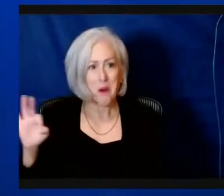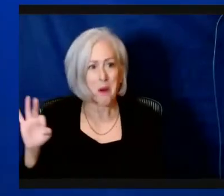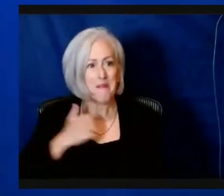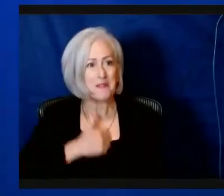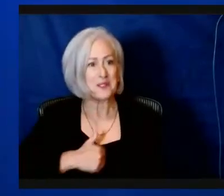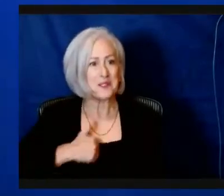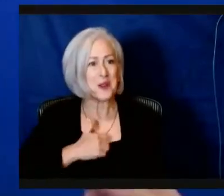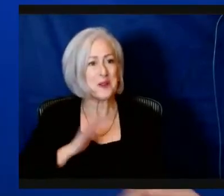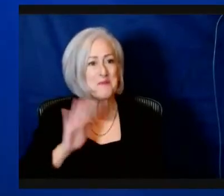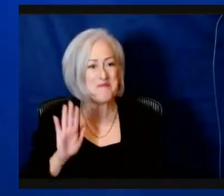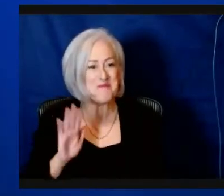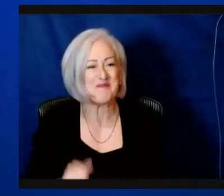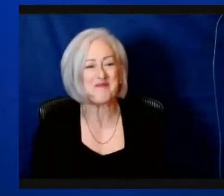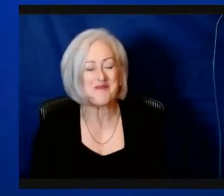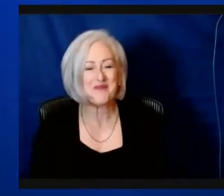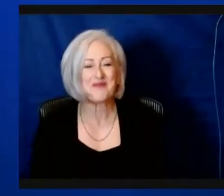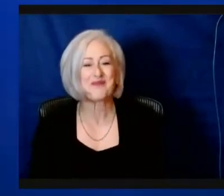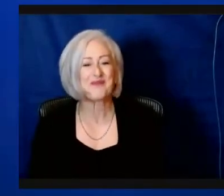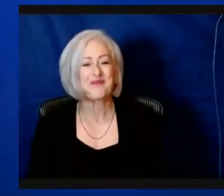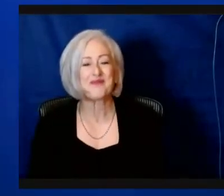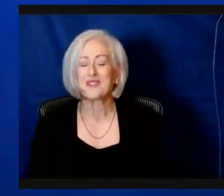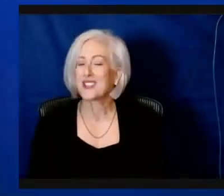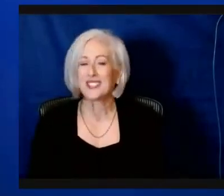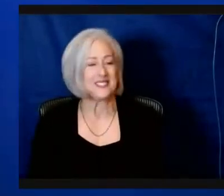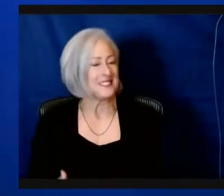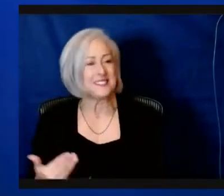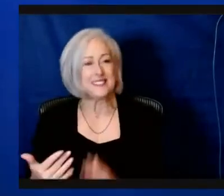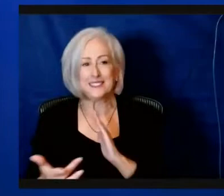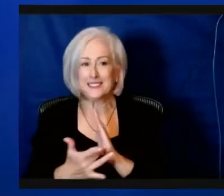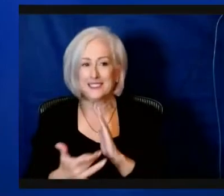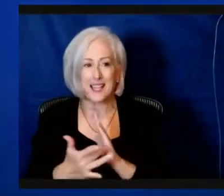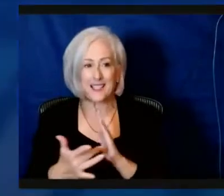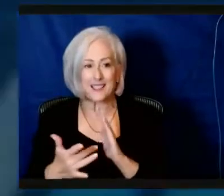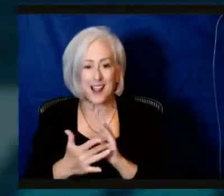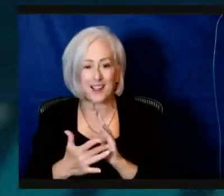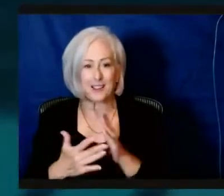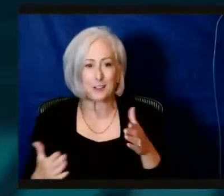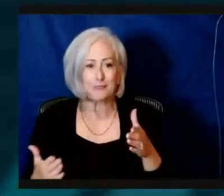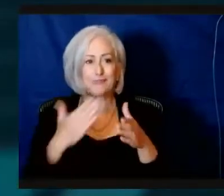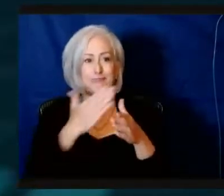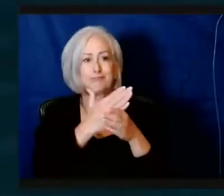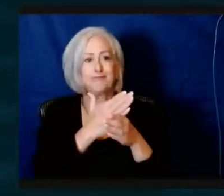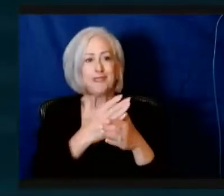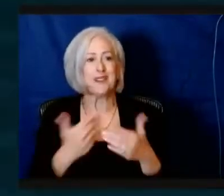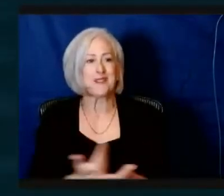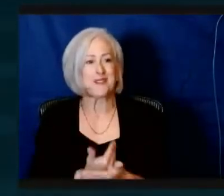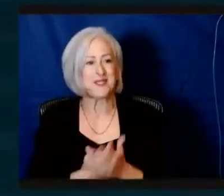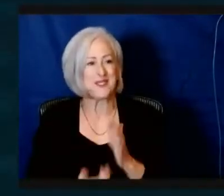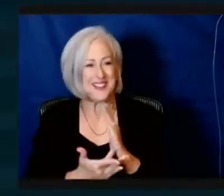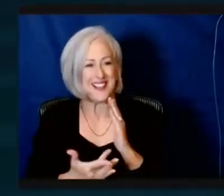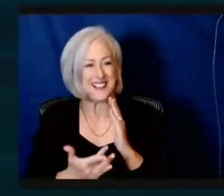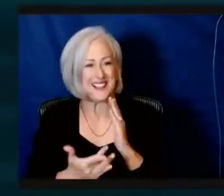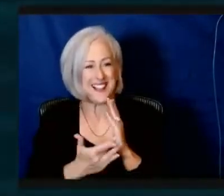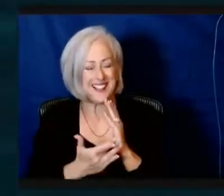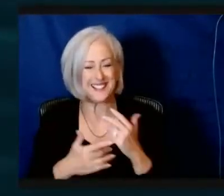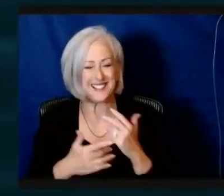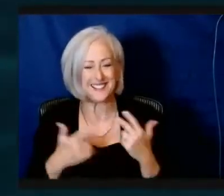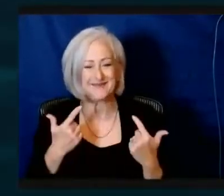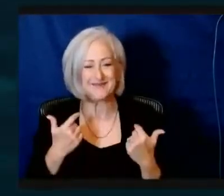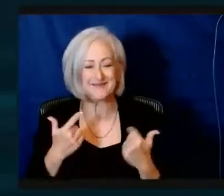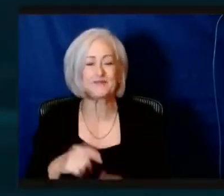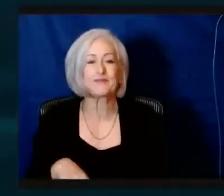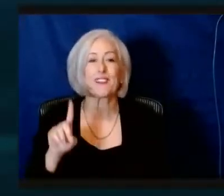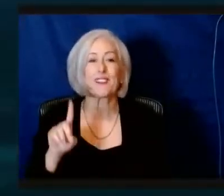Nothing like modern technology to interfere with modern technology. Okay, Dr. Dana Hawkinson, Medical Director of Infection Prevention, Control, and Infectious